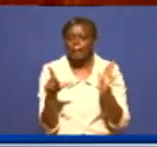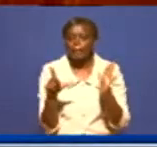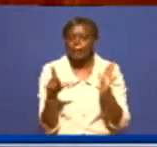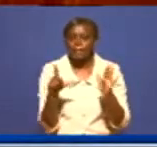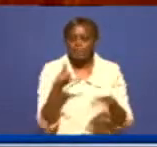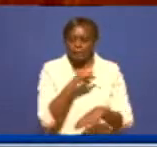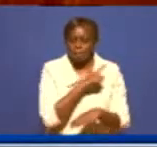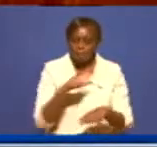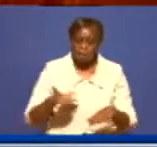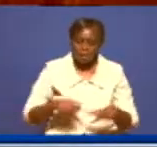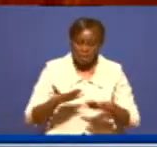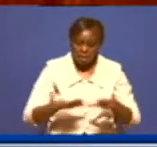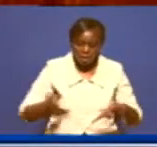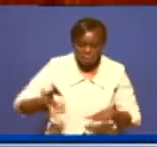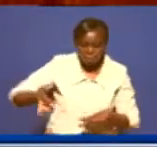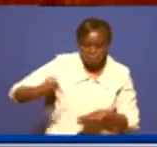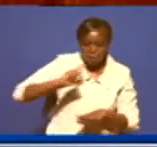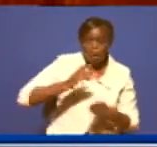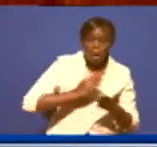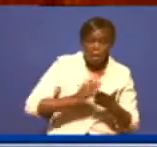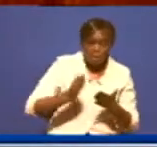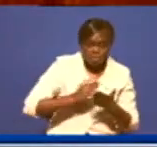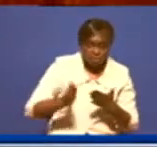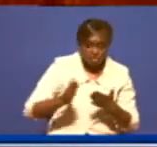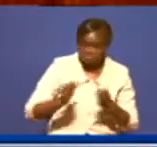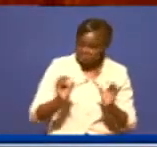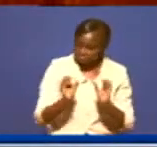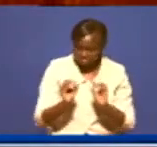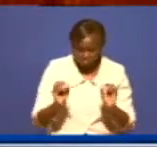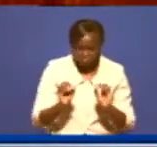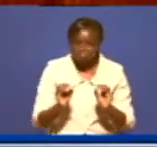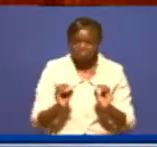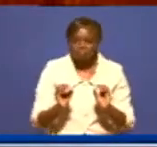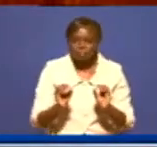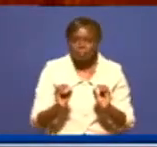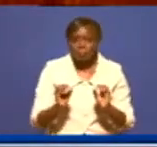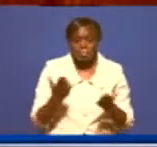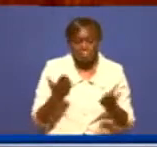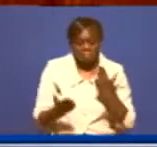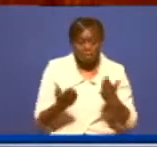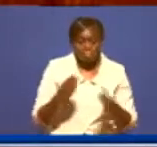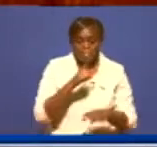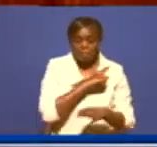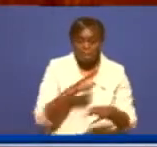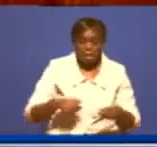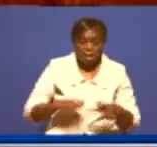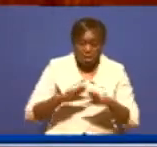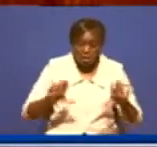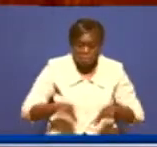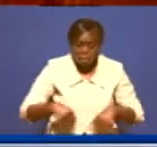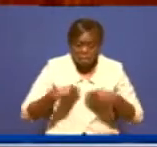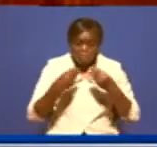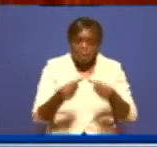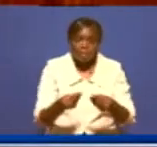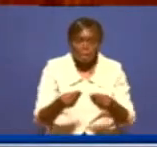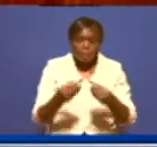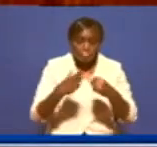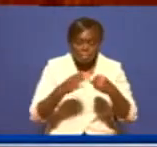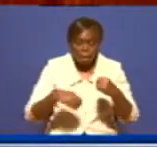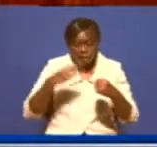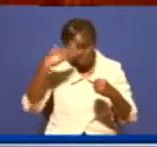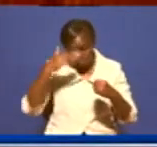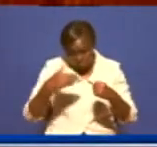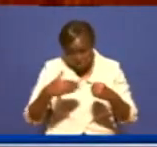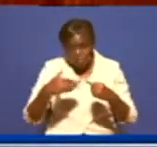shall not increase the rent payable by the tenant or rented premises unless the landlord gives the tenant at least 90 days